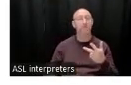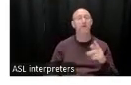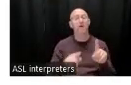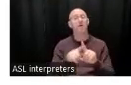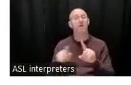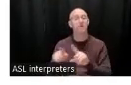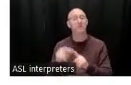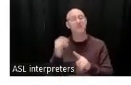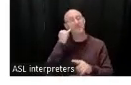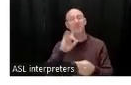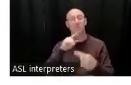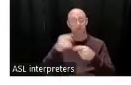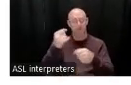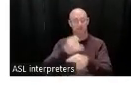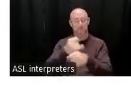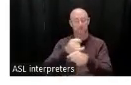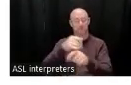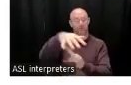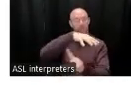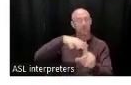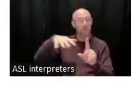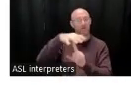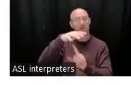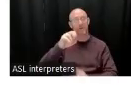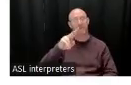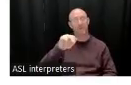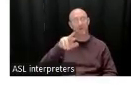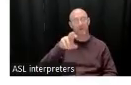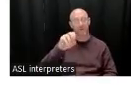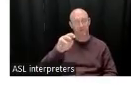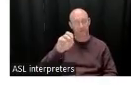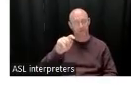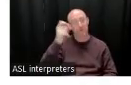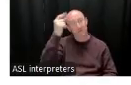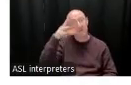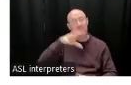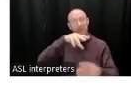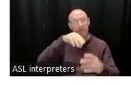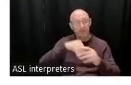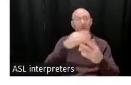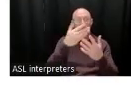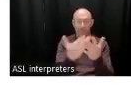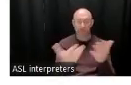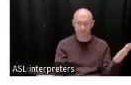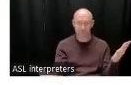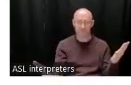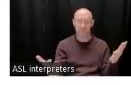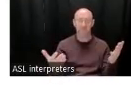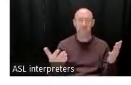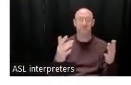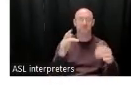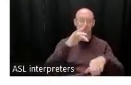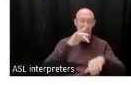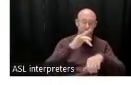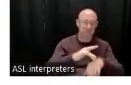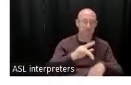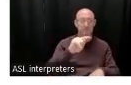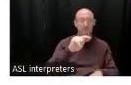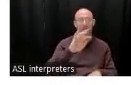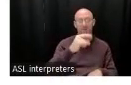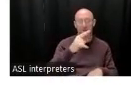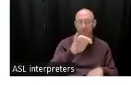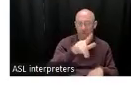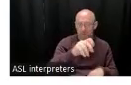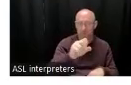the institutional environment, let's keep in mind that that environment contains, on the one hand, tangible aspects, things that you can touch